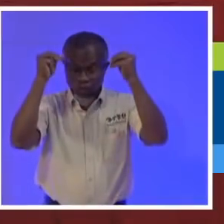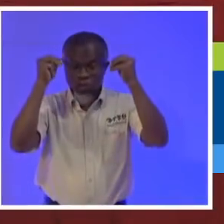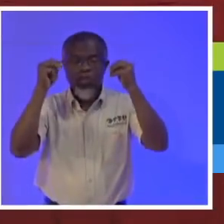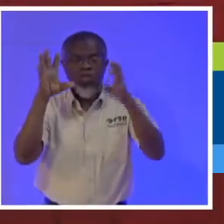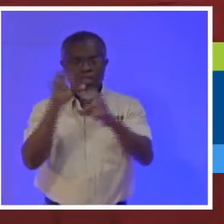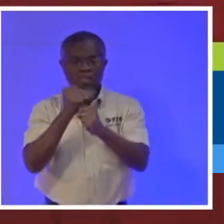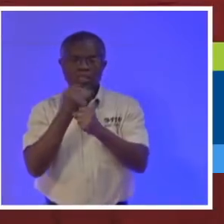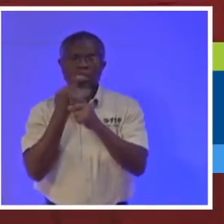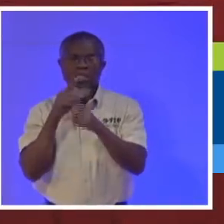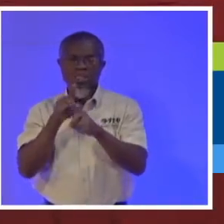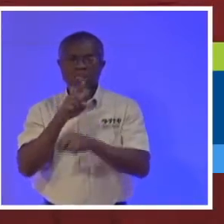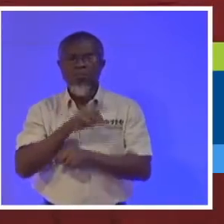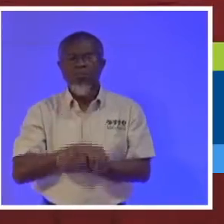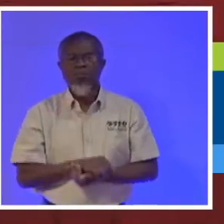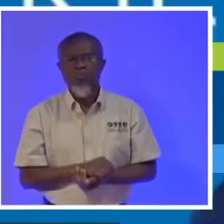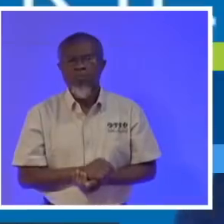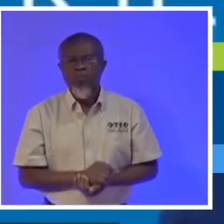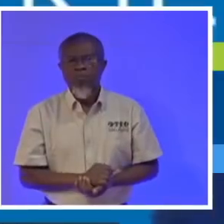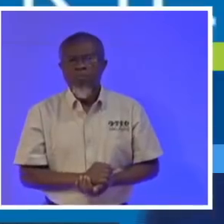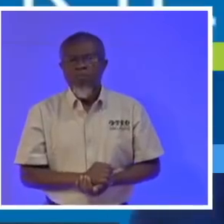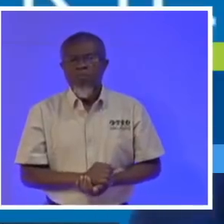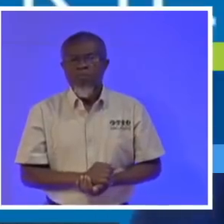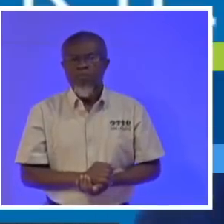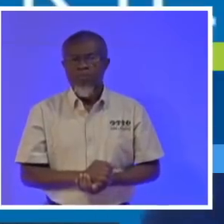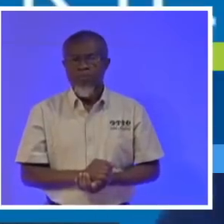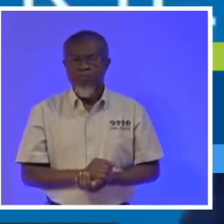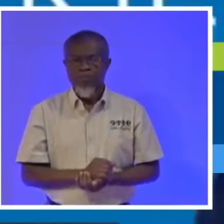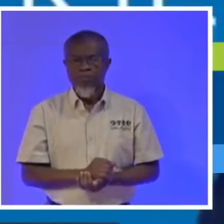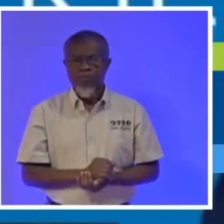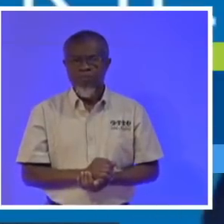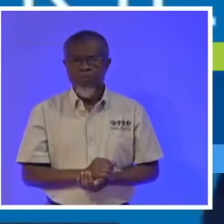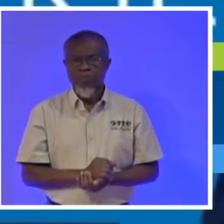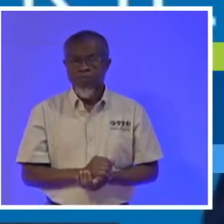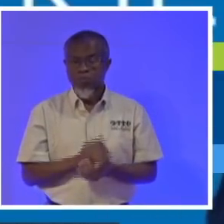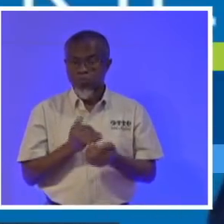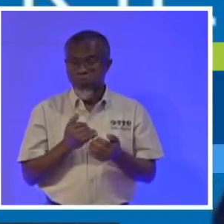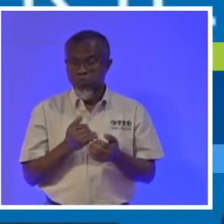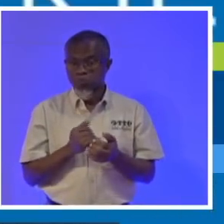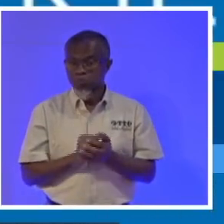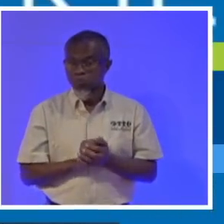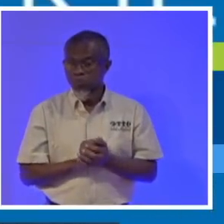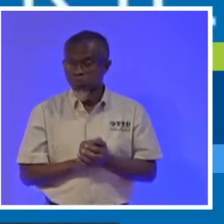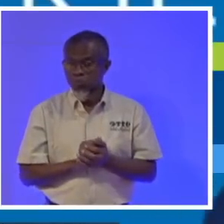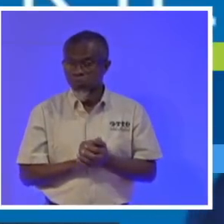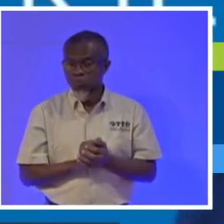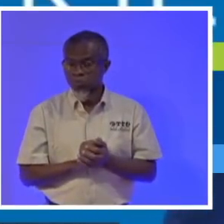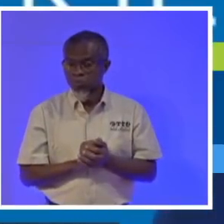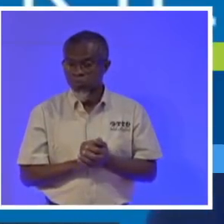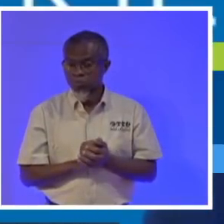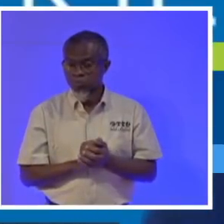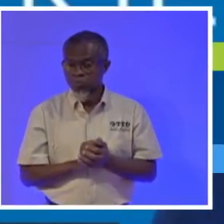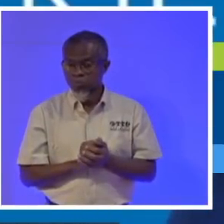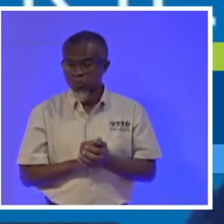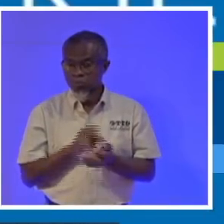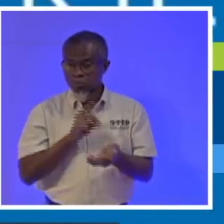Good morning, Prior Bihari, azpnews.com. My first question is for Dr. Hines, and my second question,